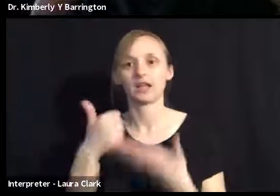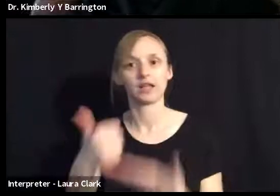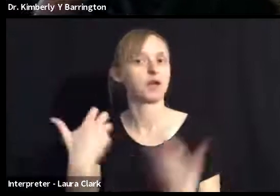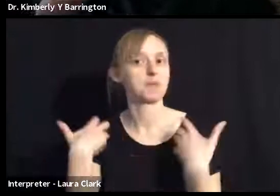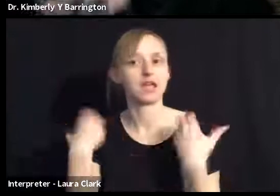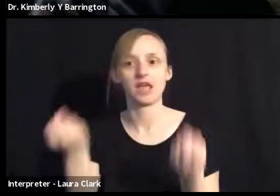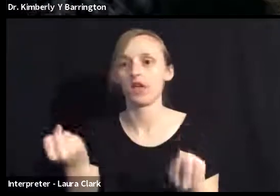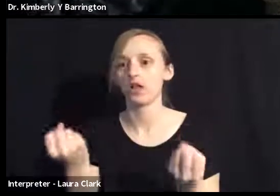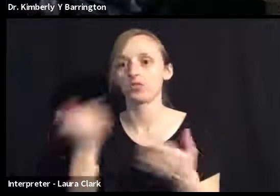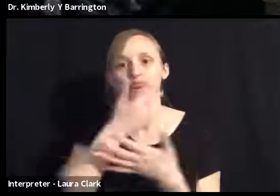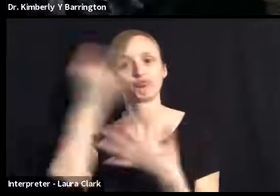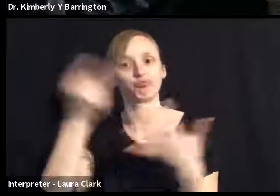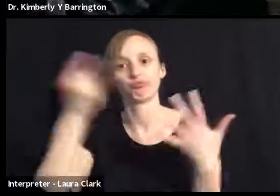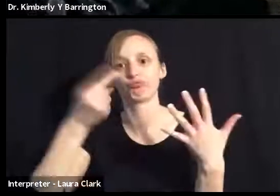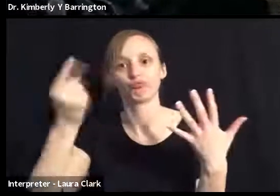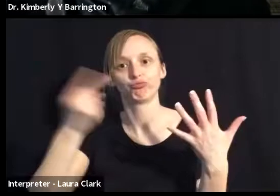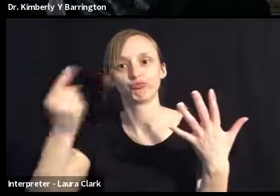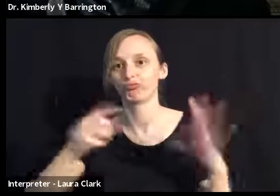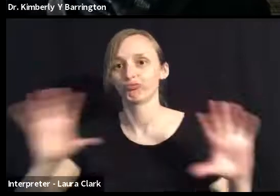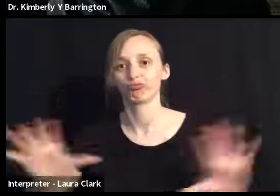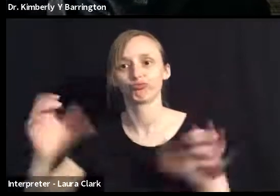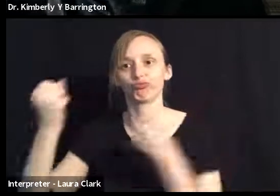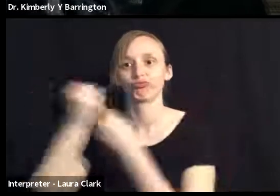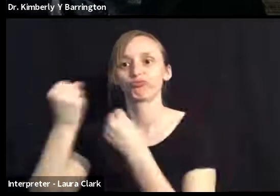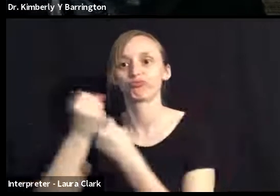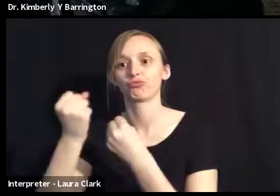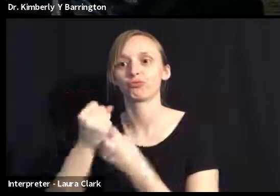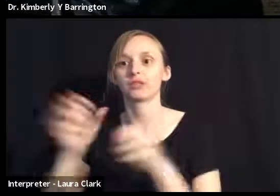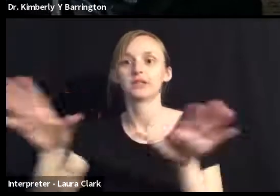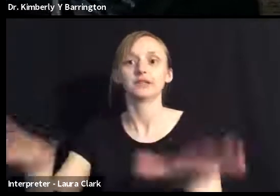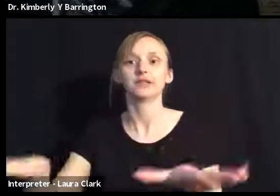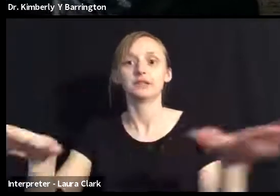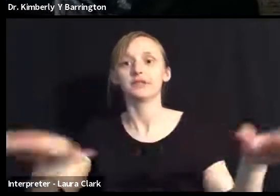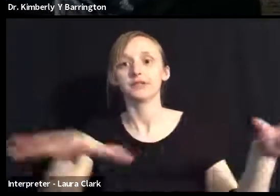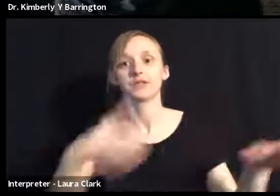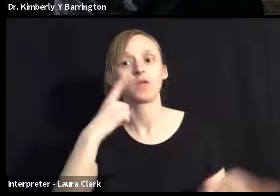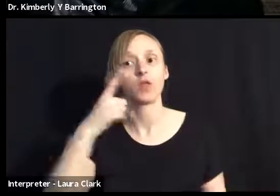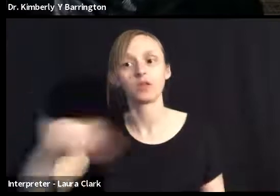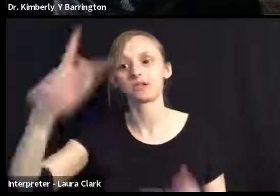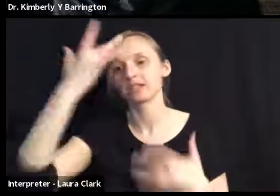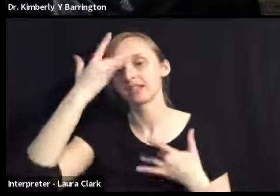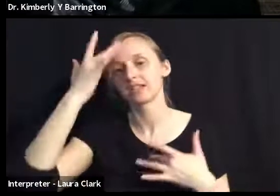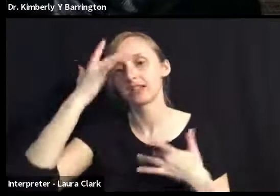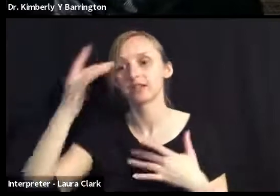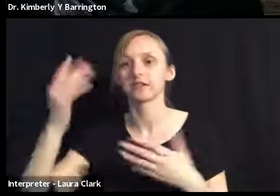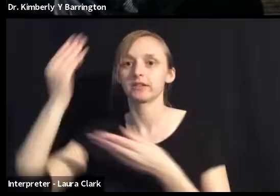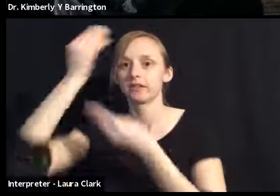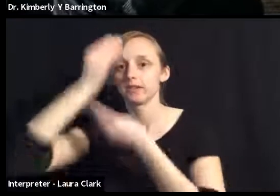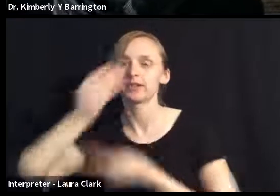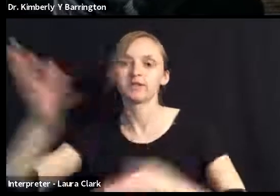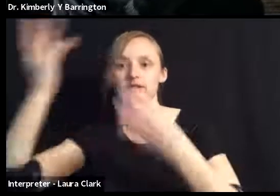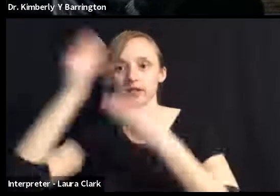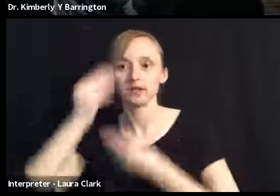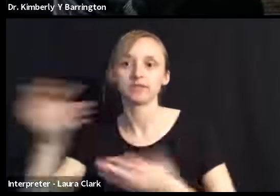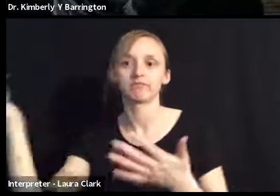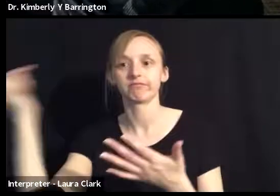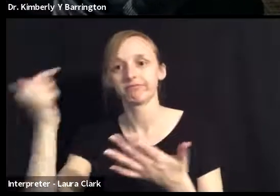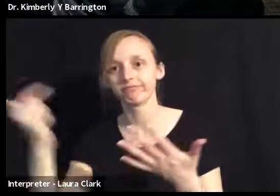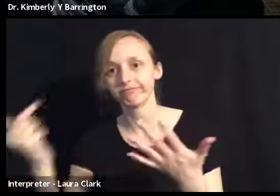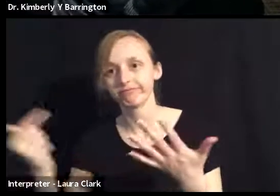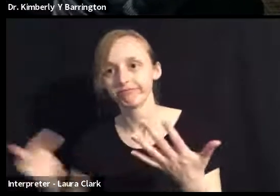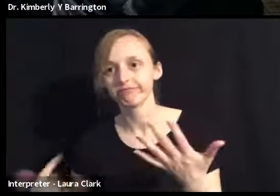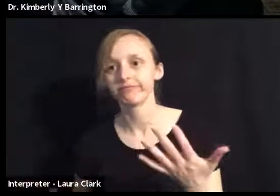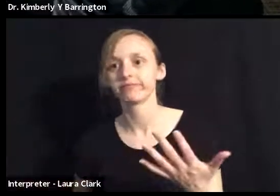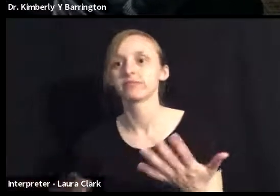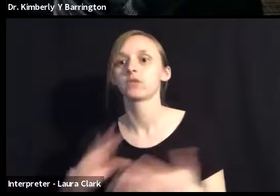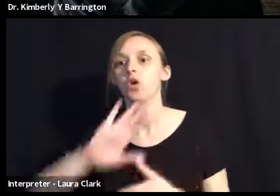great things I do in his name. Lay hands on the sick, they recover. Prophesy. Cast out devils. Do all this stuff. He was all